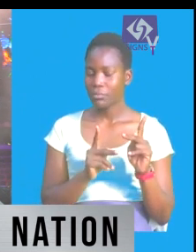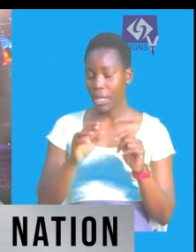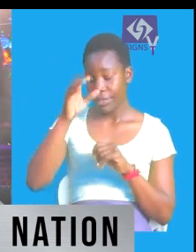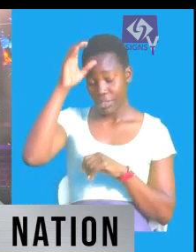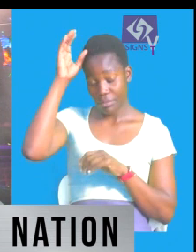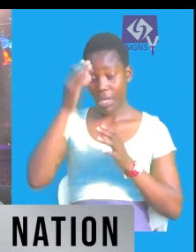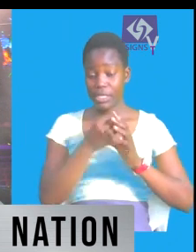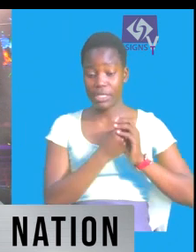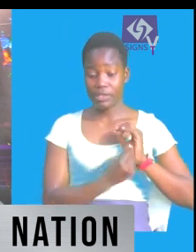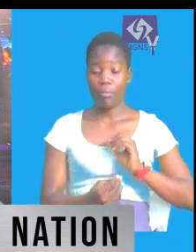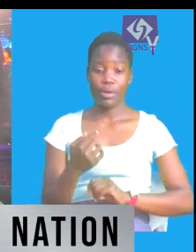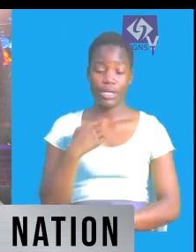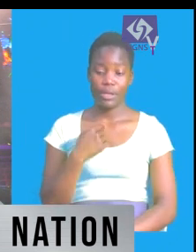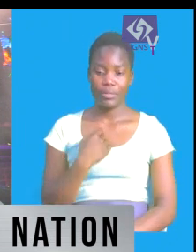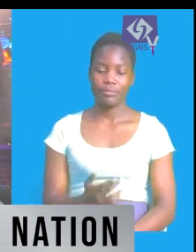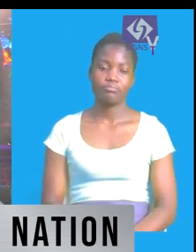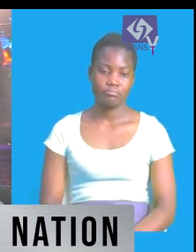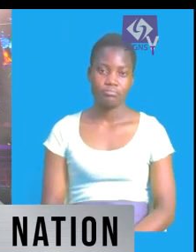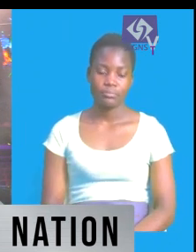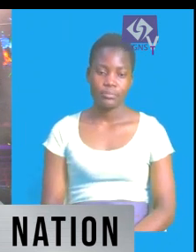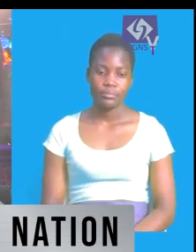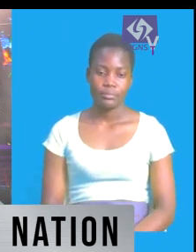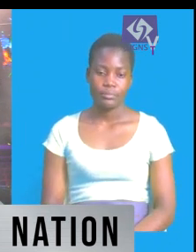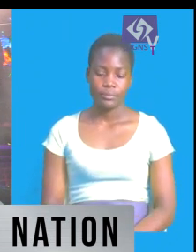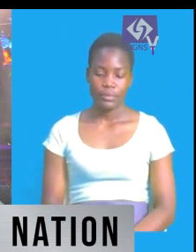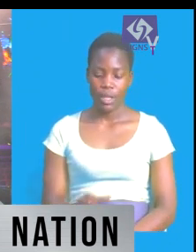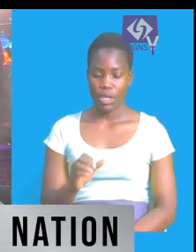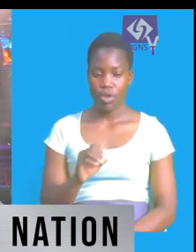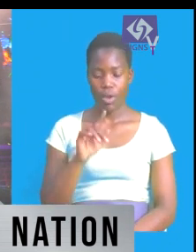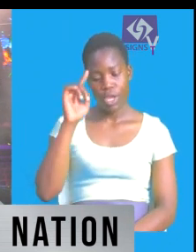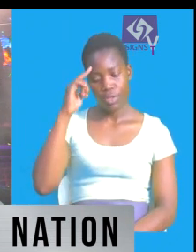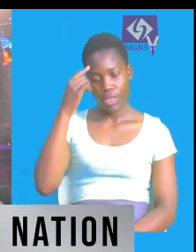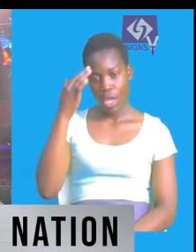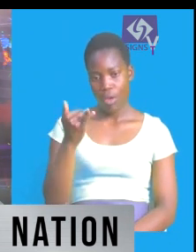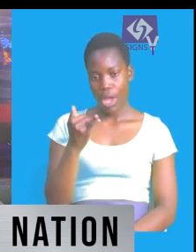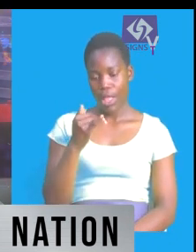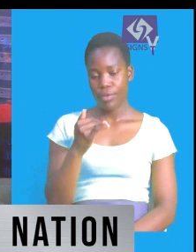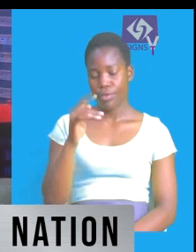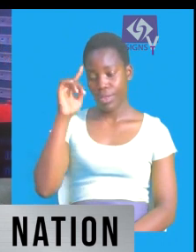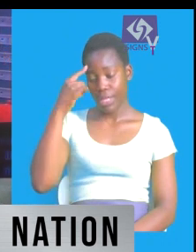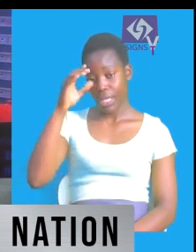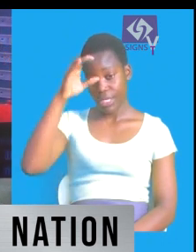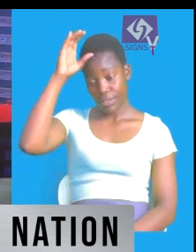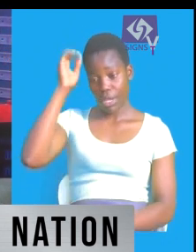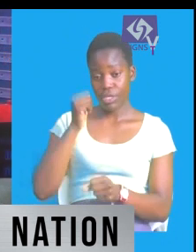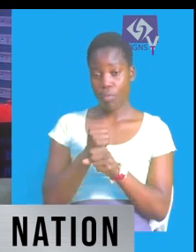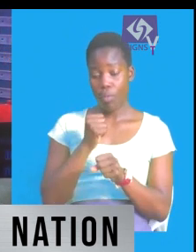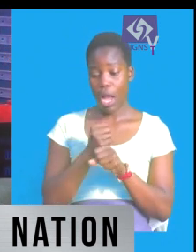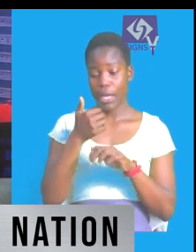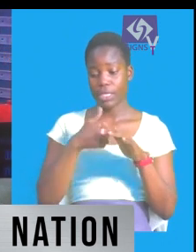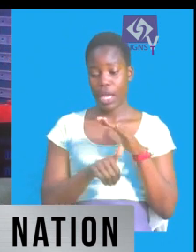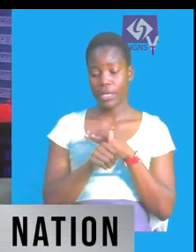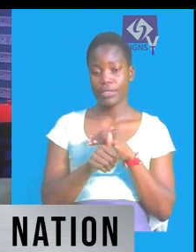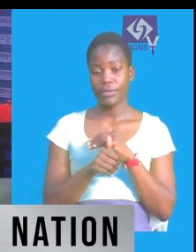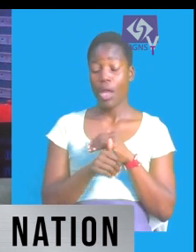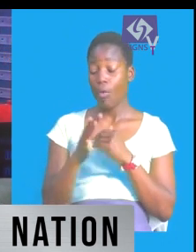mwisho, the last minute. Yeah. So why do you think ali underperform? In your opinion, alikosea wapi? The guy